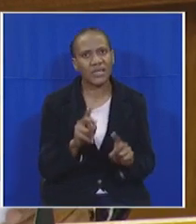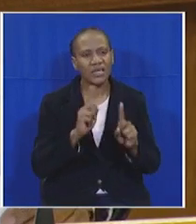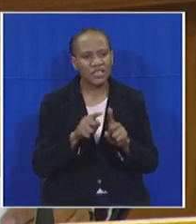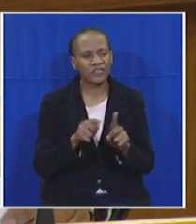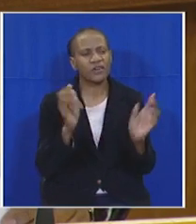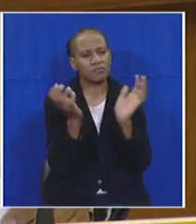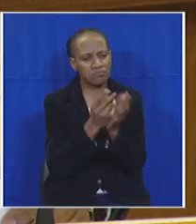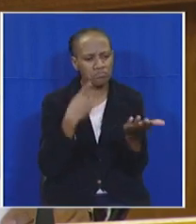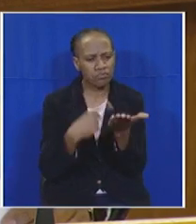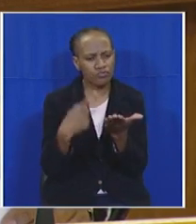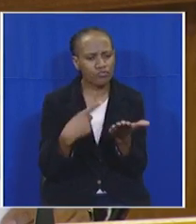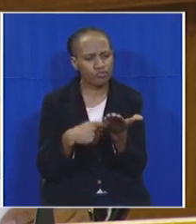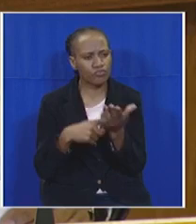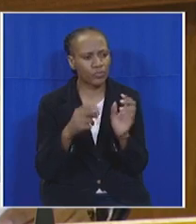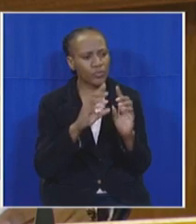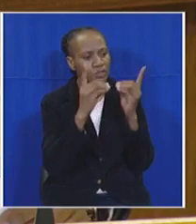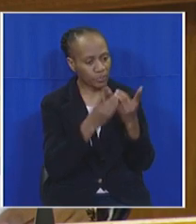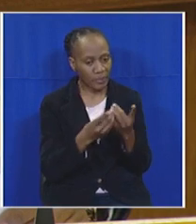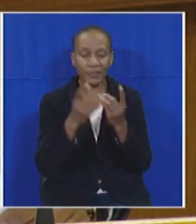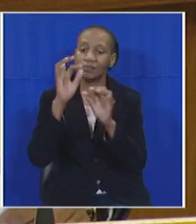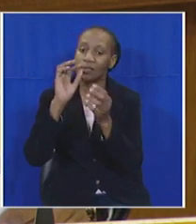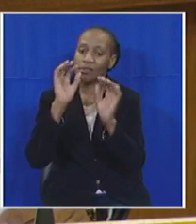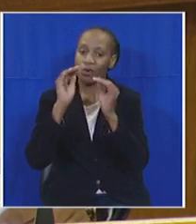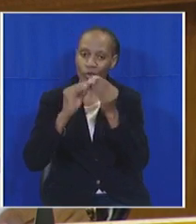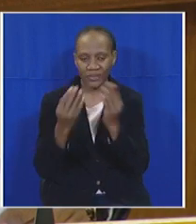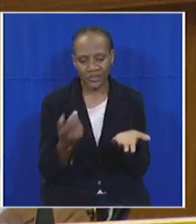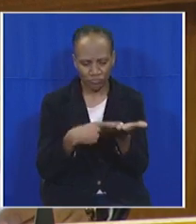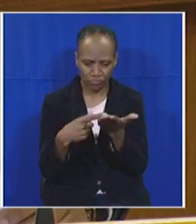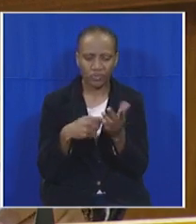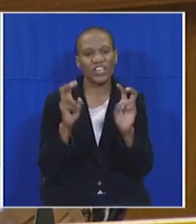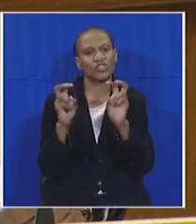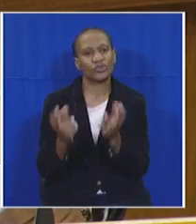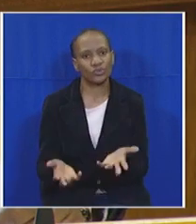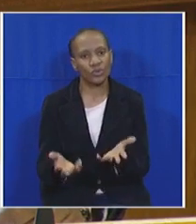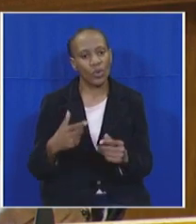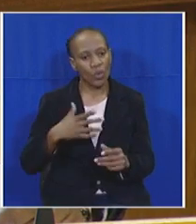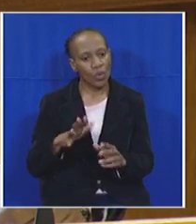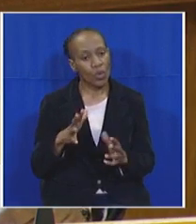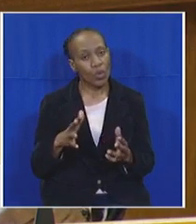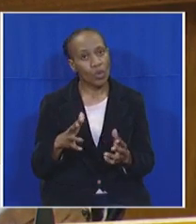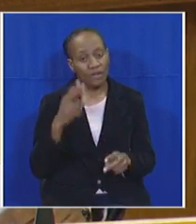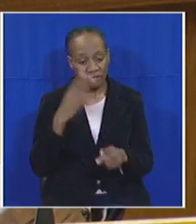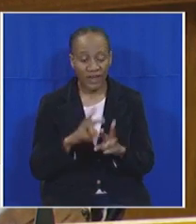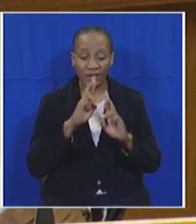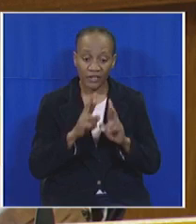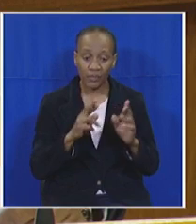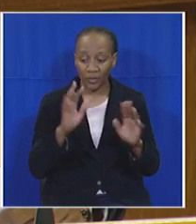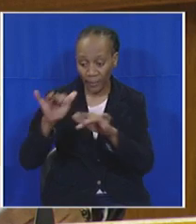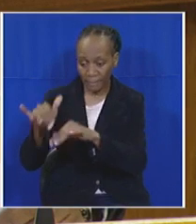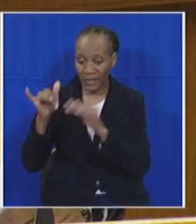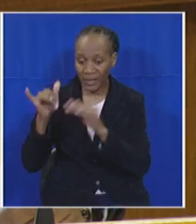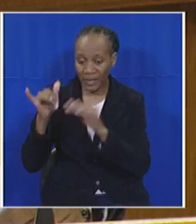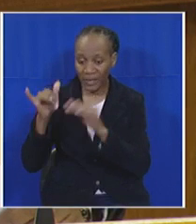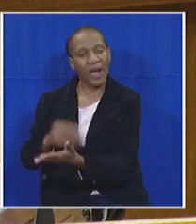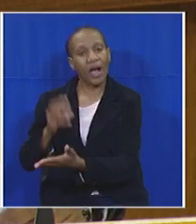and hearings. We support the Commission in rooting out the commercialization of religion. A final report will be presented to Parliament later this